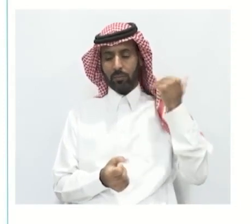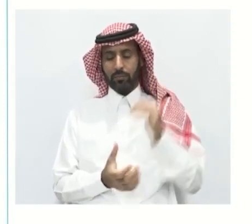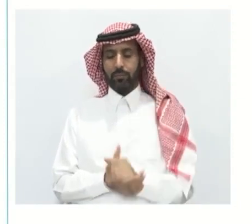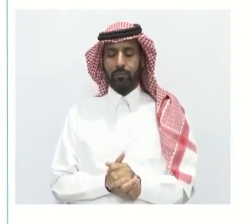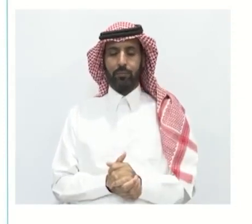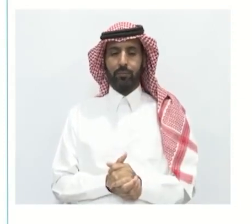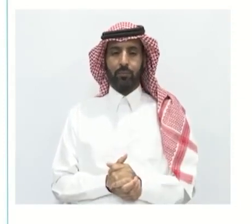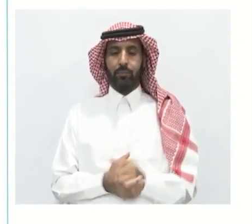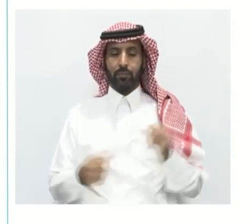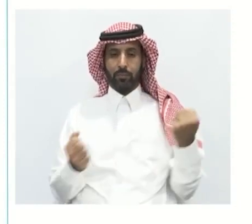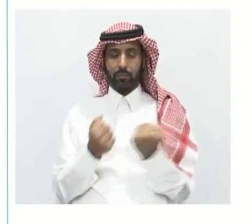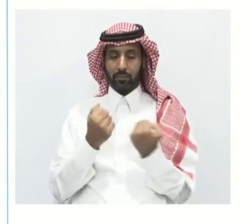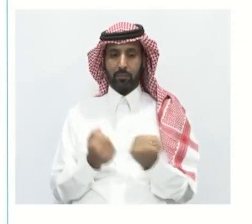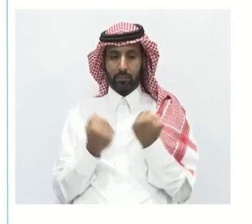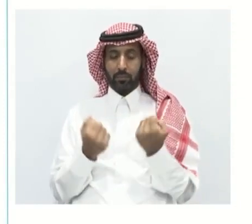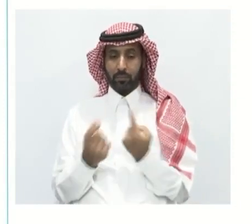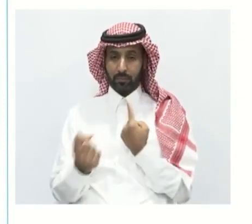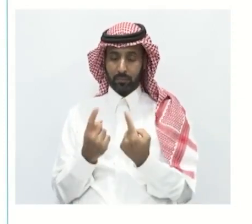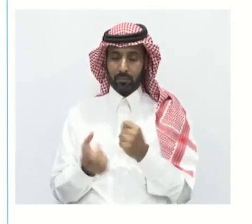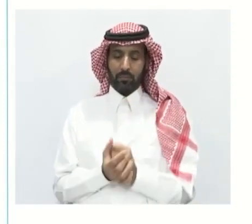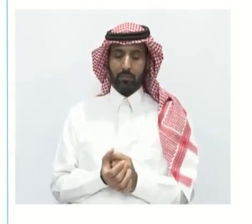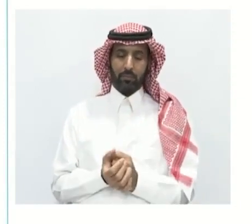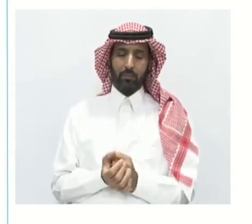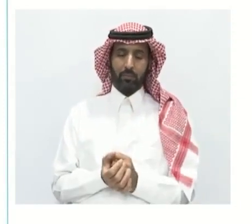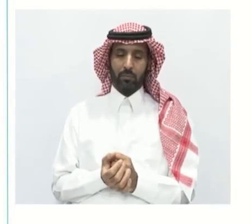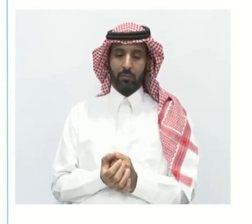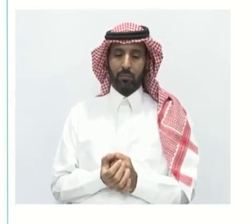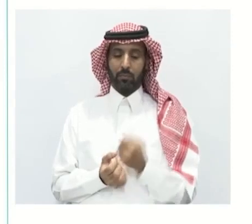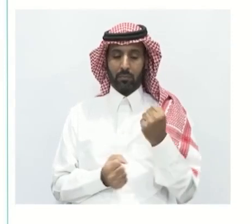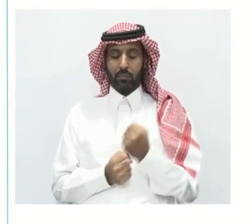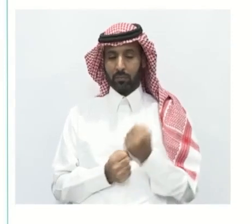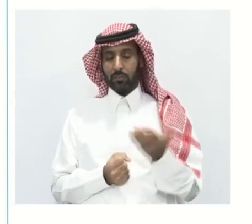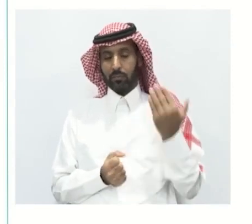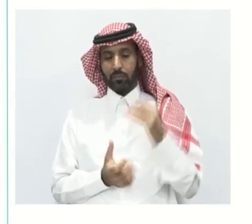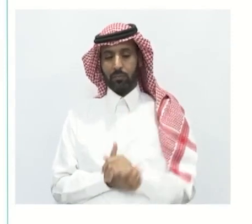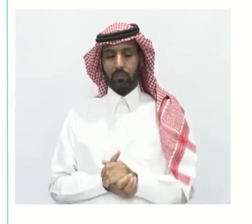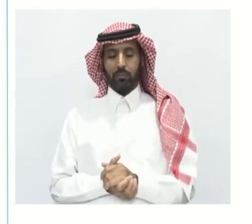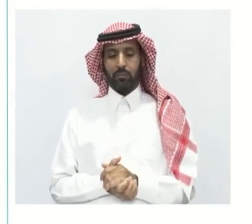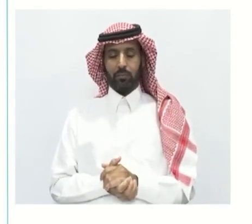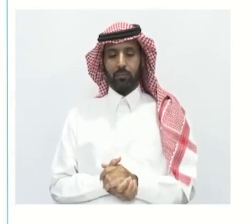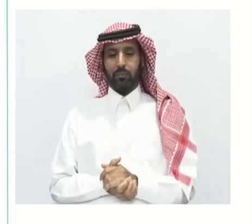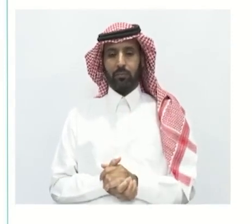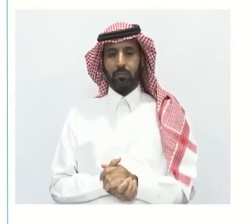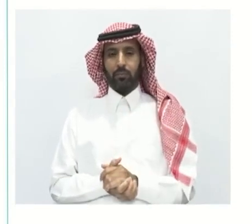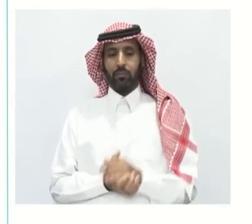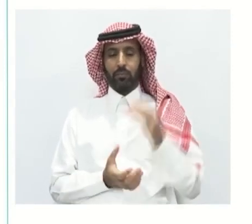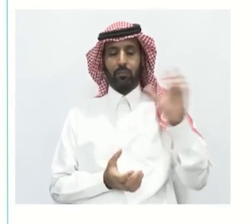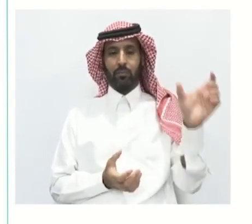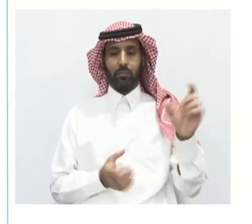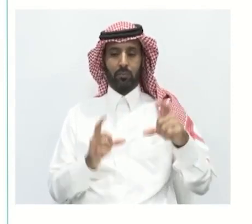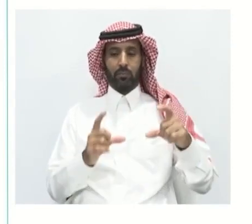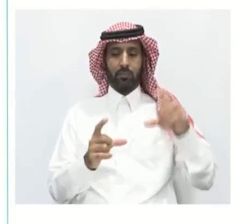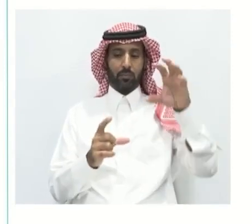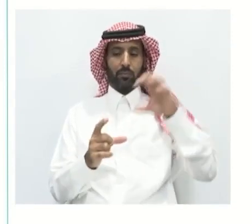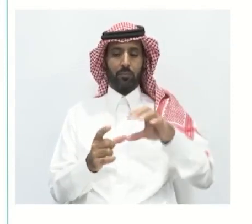Then practice with a partner. So we'll just put the past tense of the verbs in these